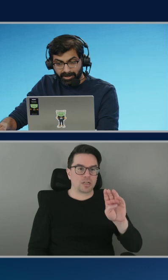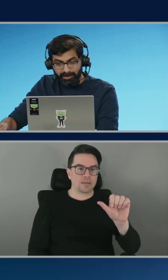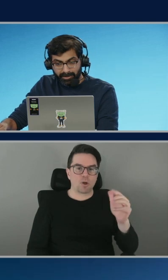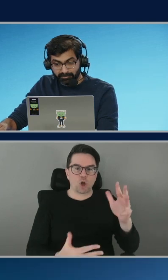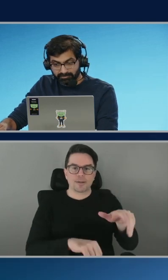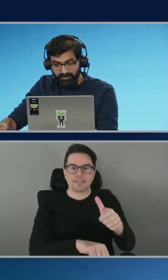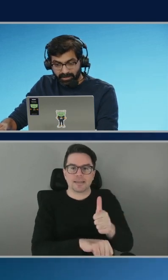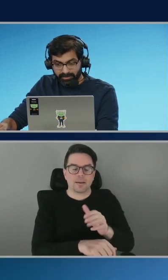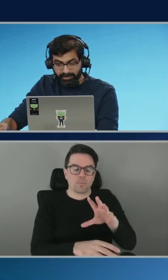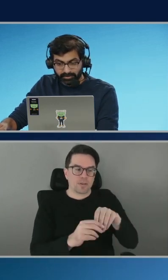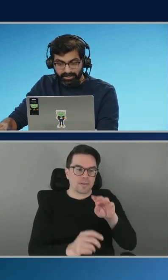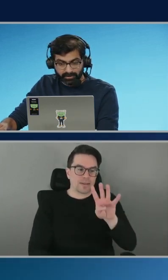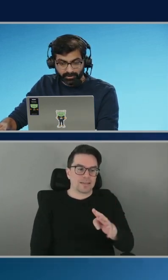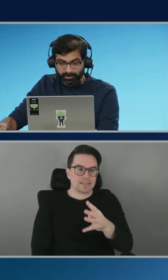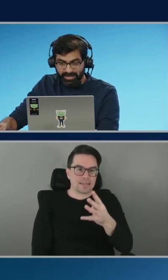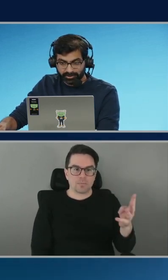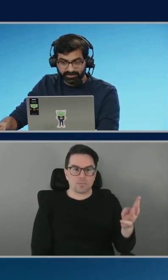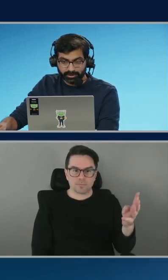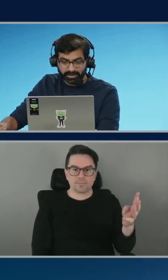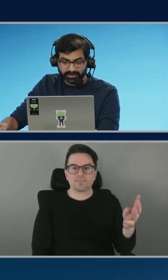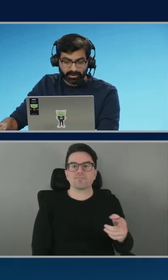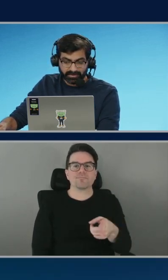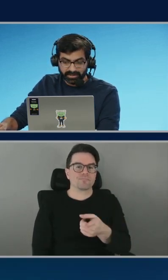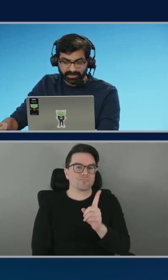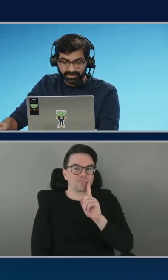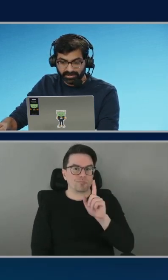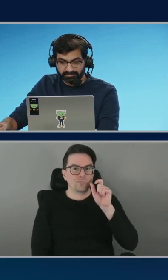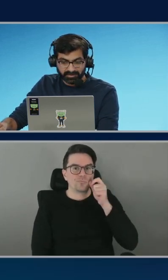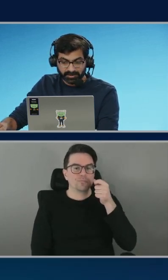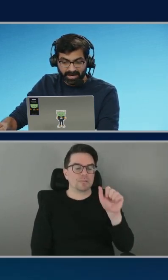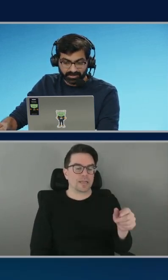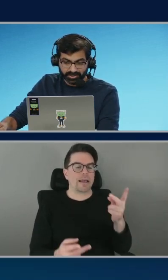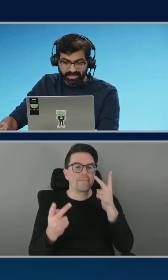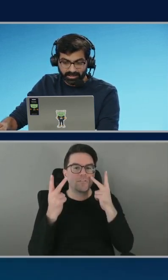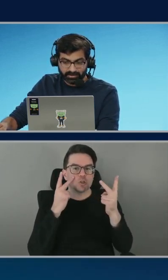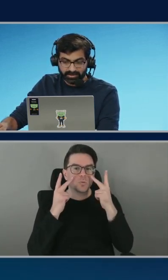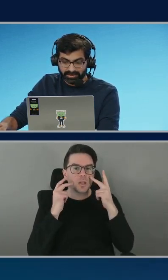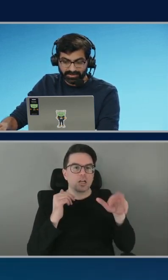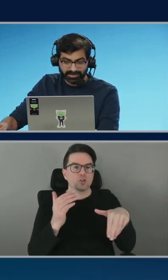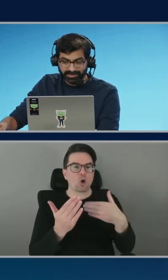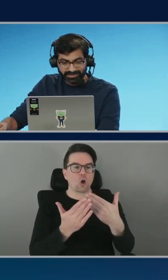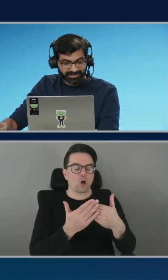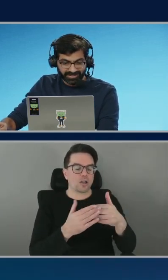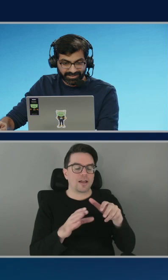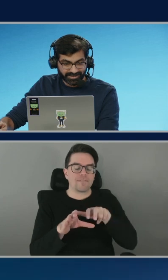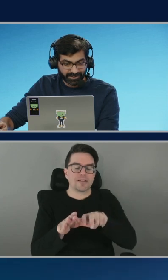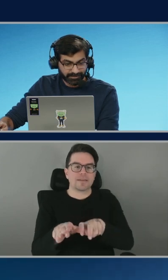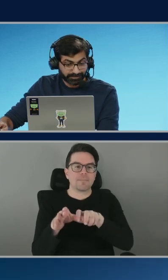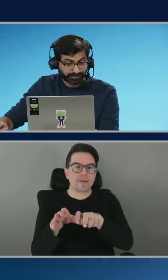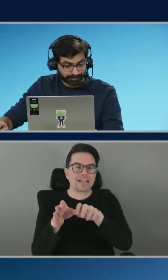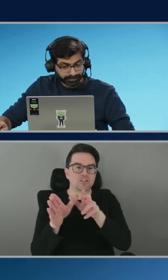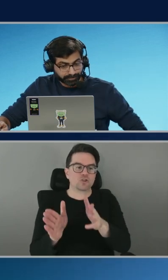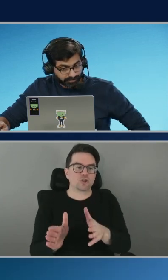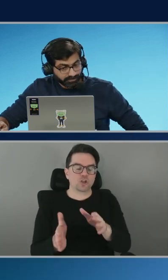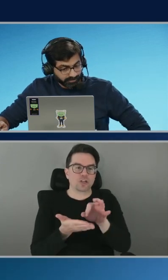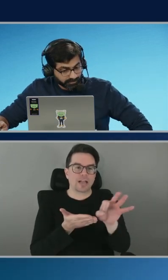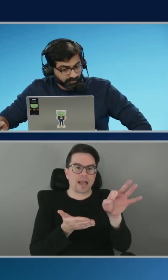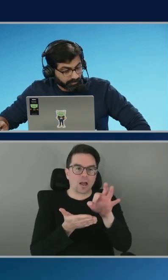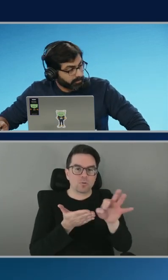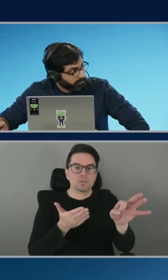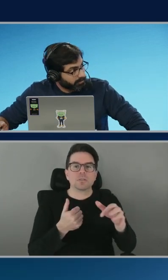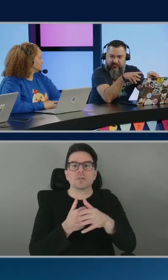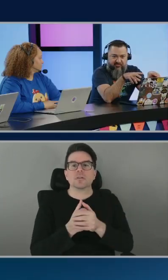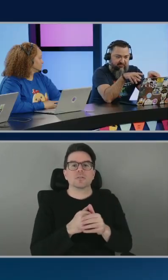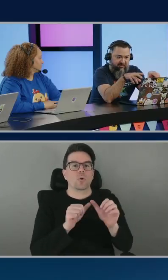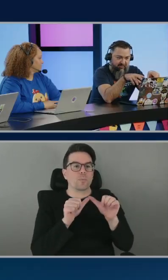Okay. This is really cool. You can actually visualize all of this. There's passenger counts. So maintaining the context and running